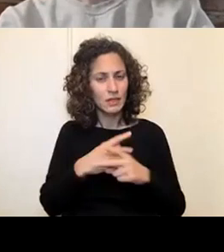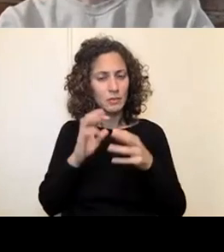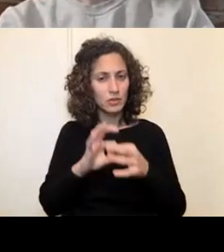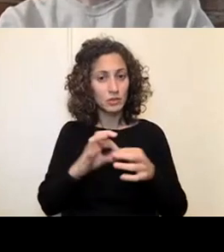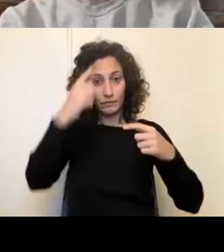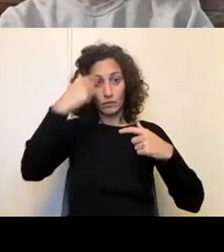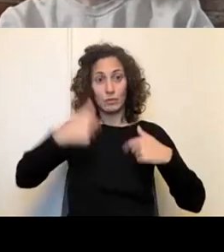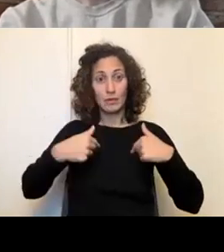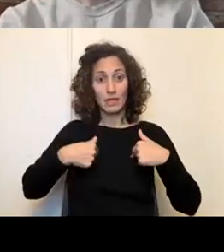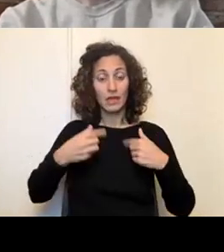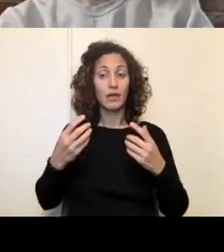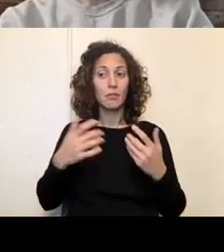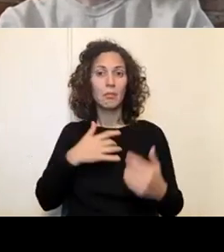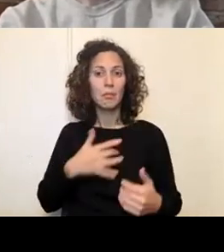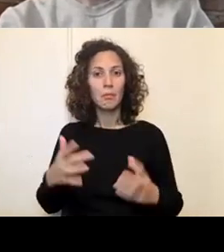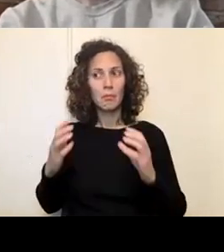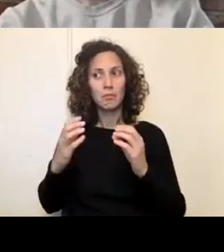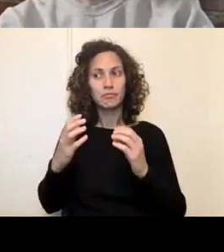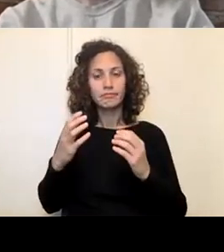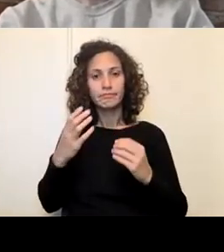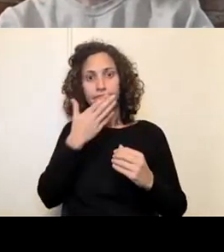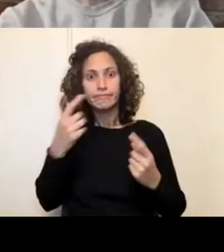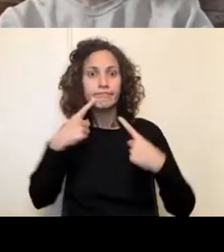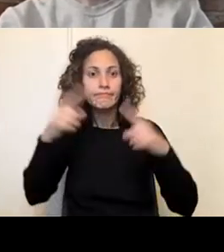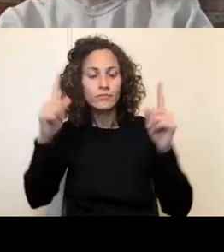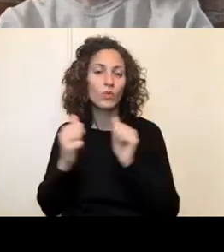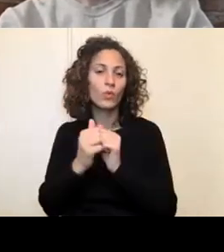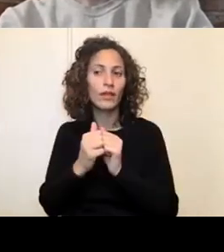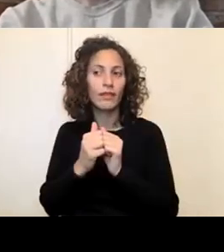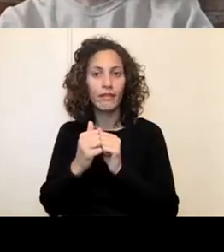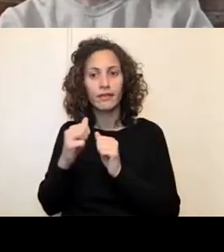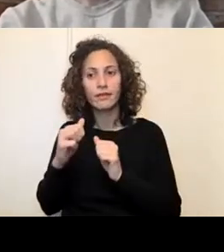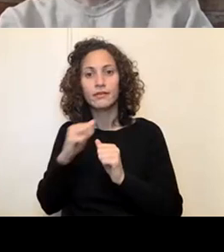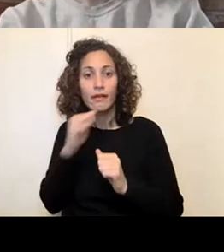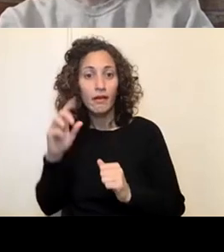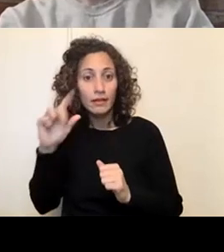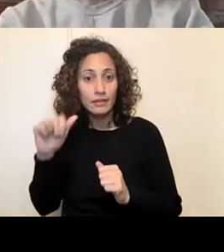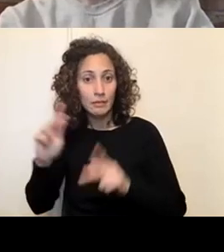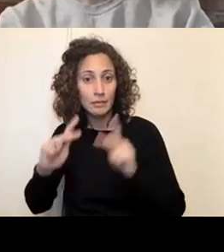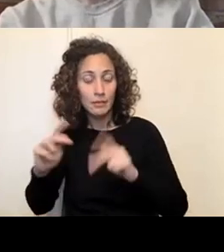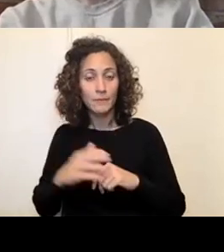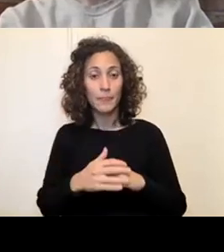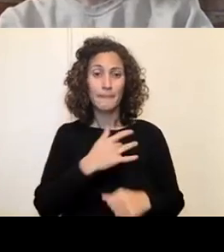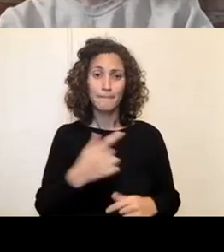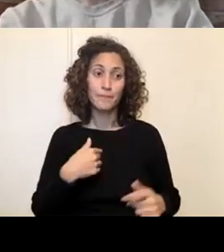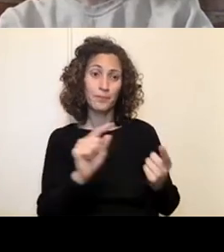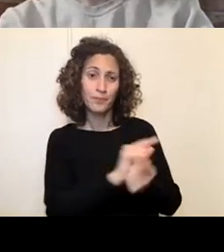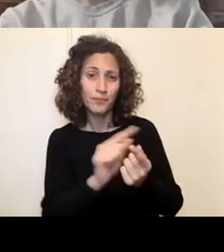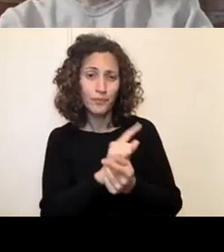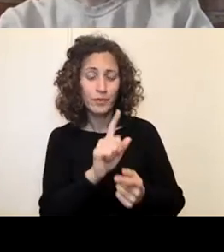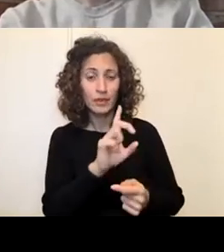dating non-disabled people because the disabled people that I've met frequently have a lot